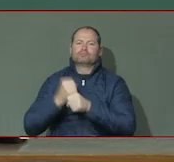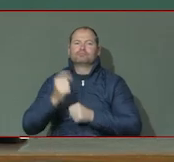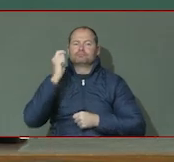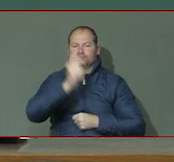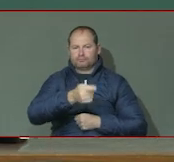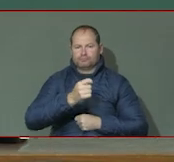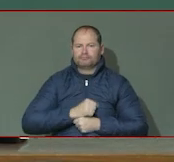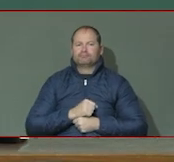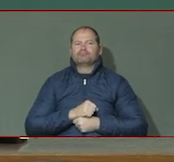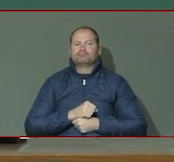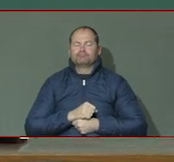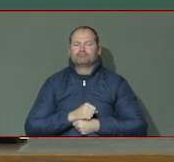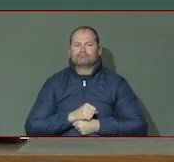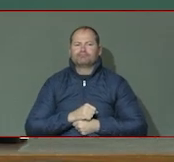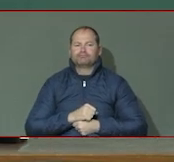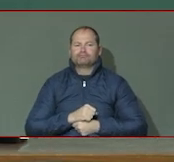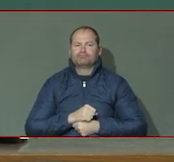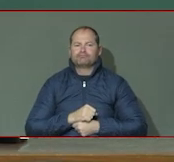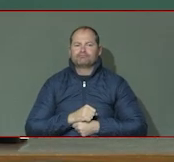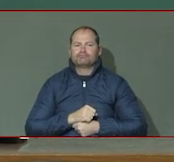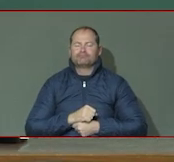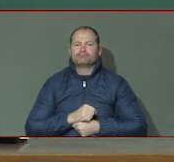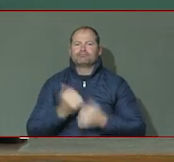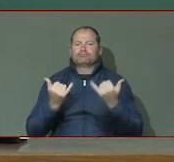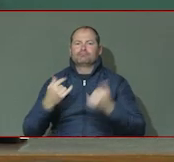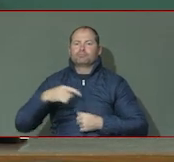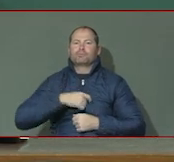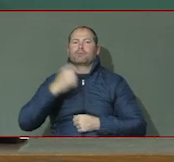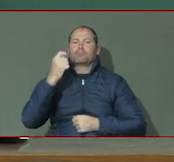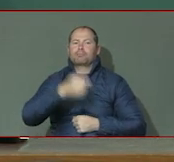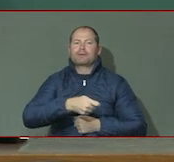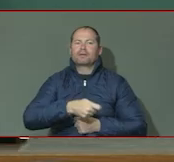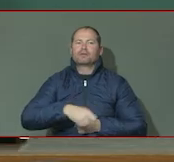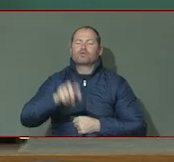dividends that we declared at the end of last year, and we paid the